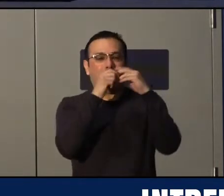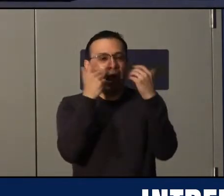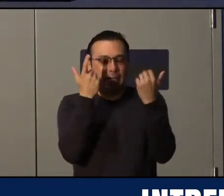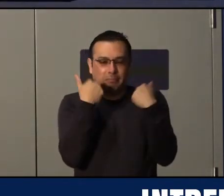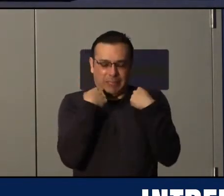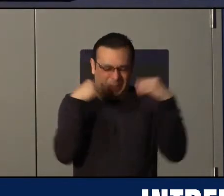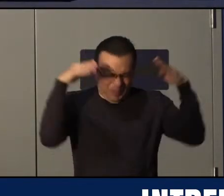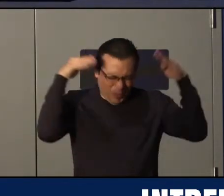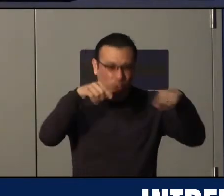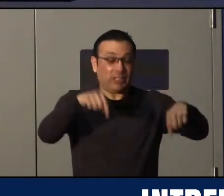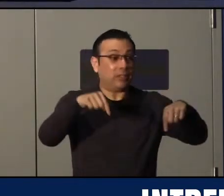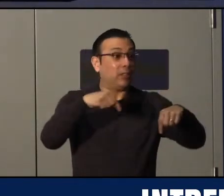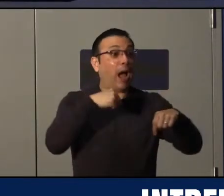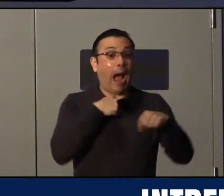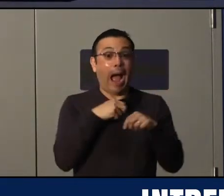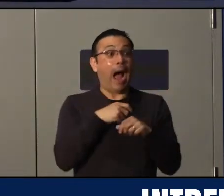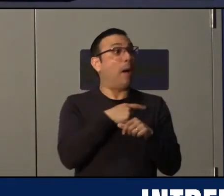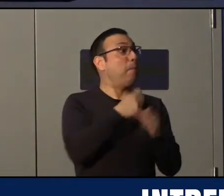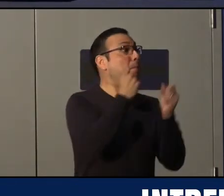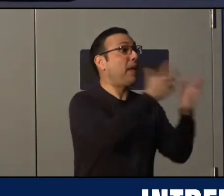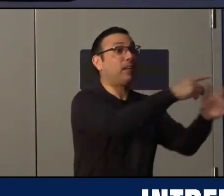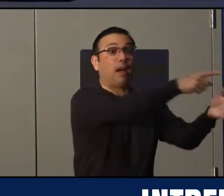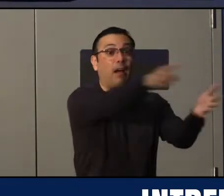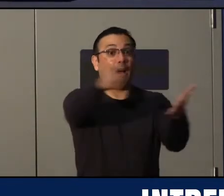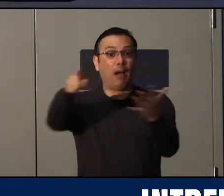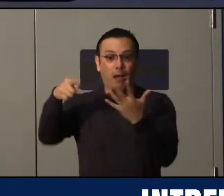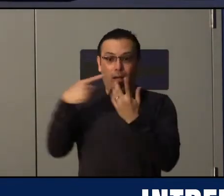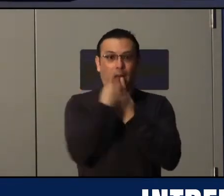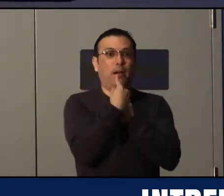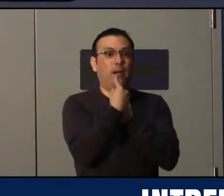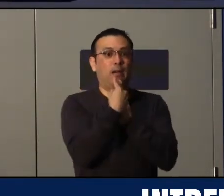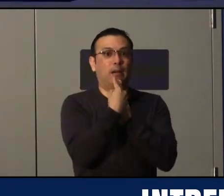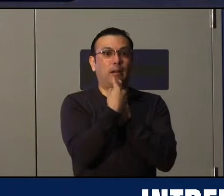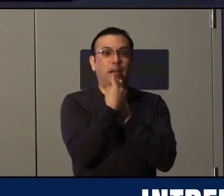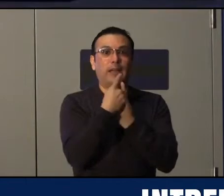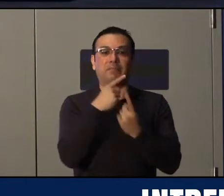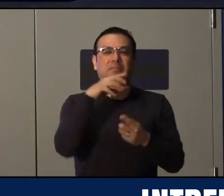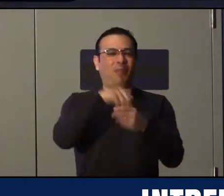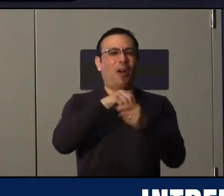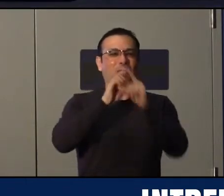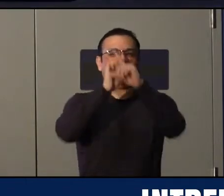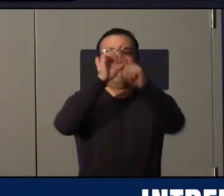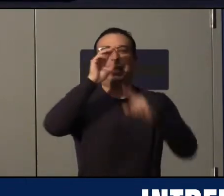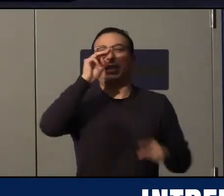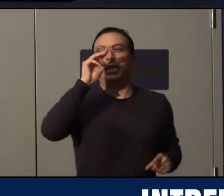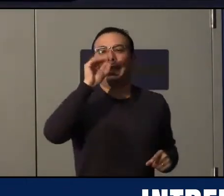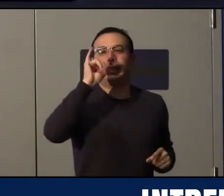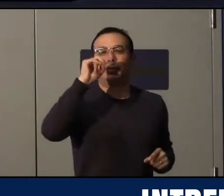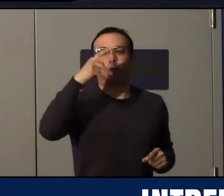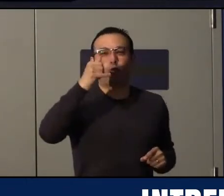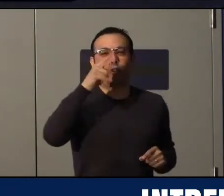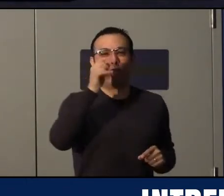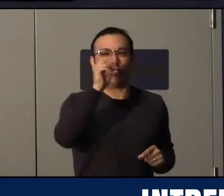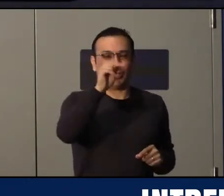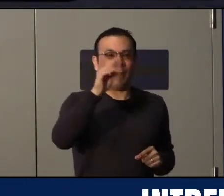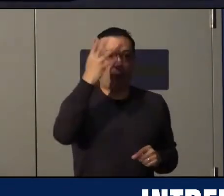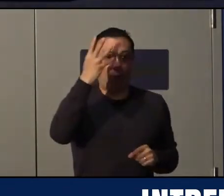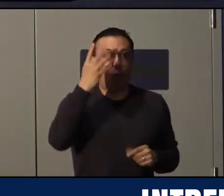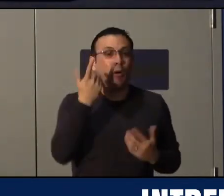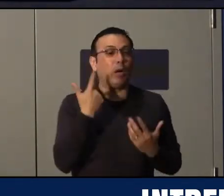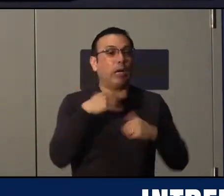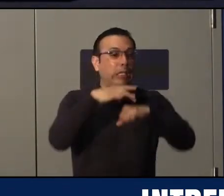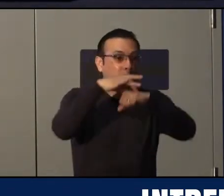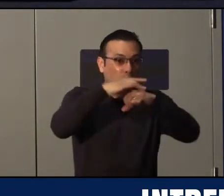I won the Prosperity seat for Inspiration 4, and I did that not as a geoscientist or an explorer or an